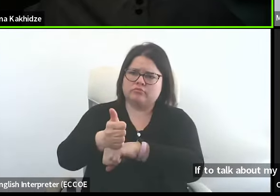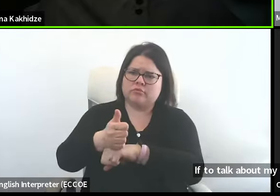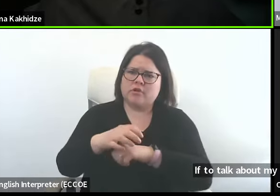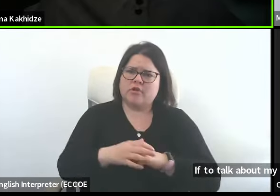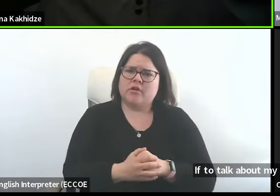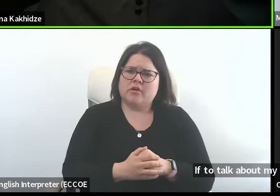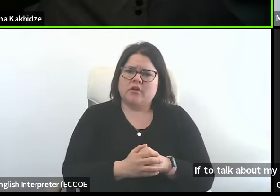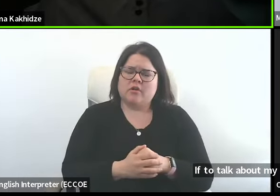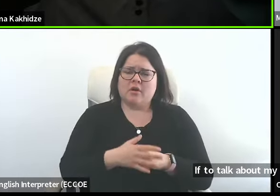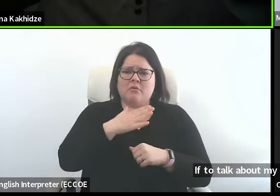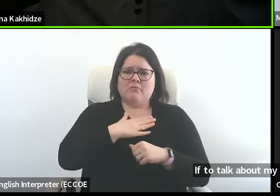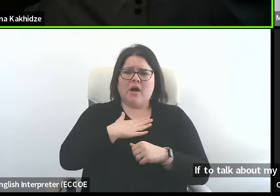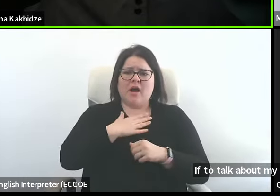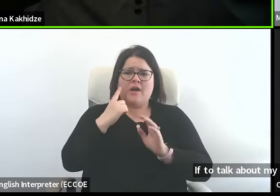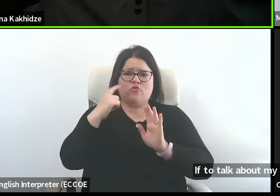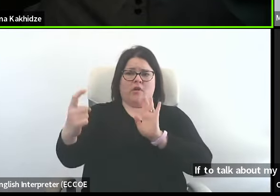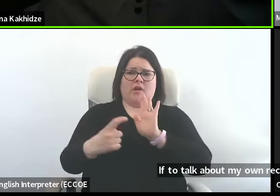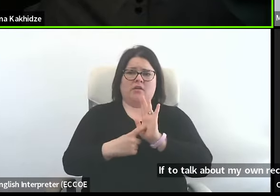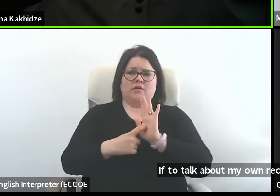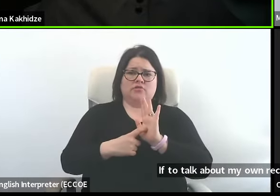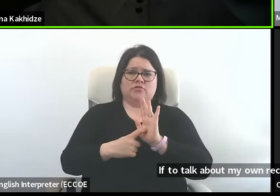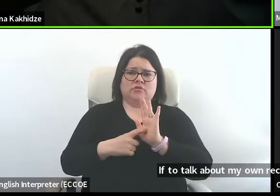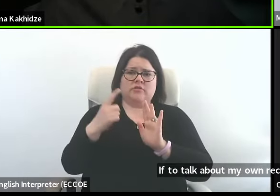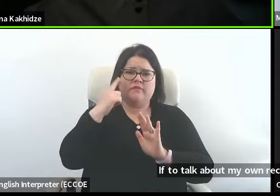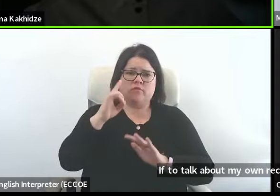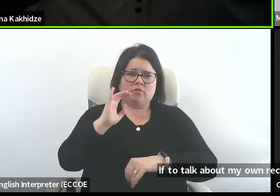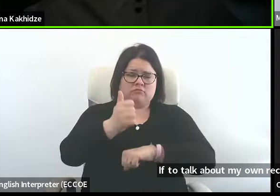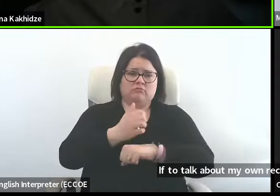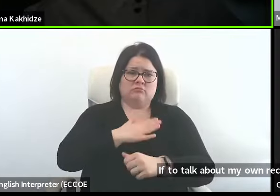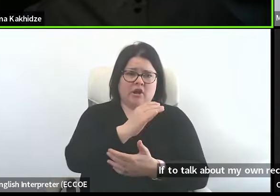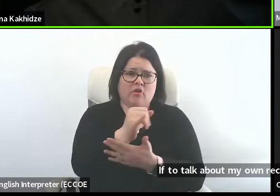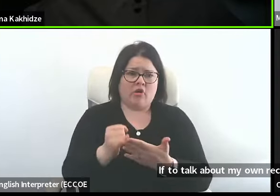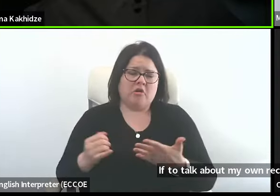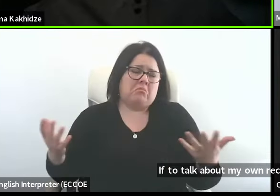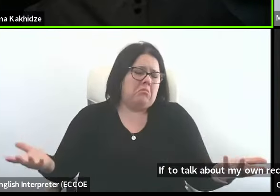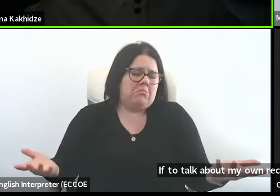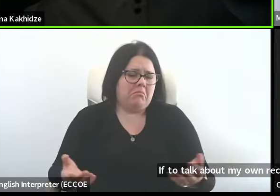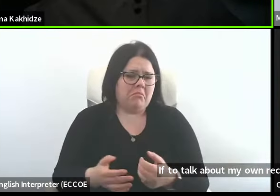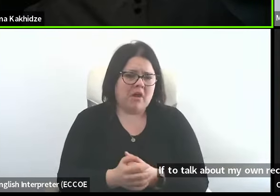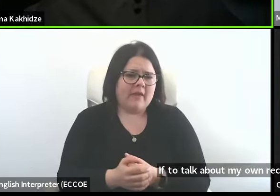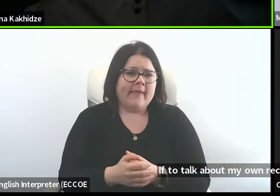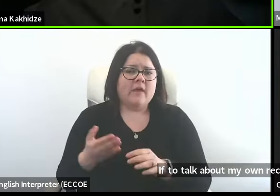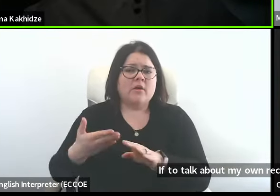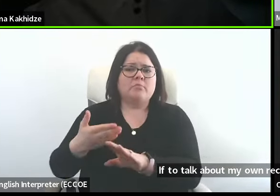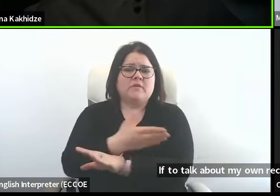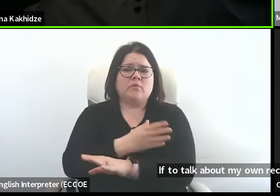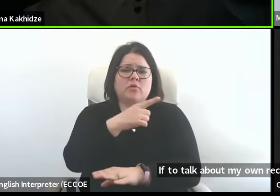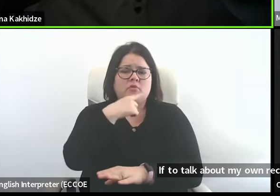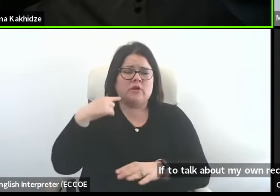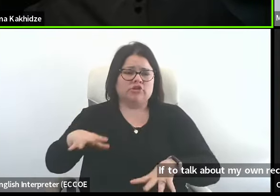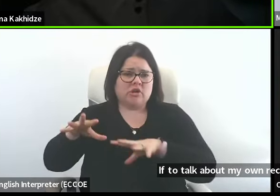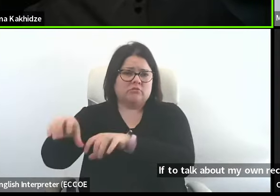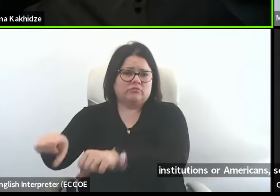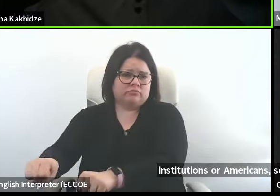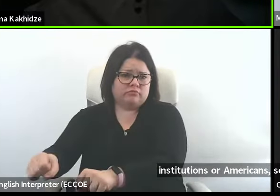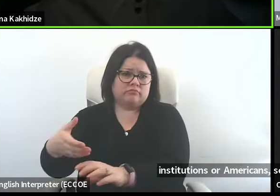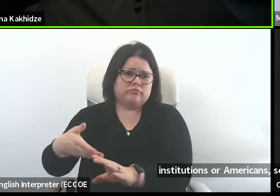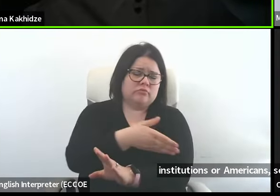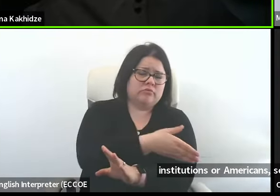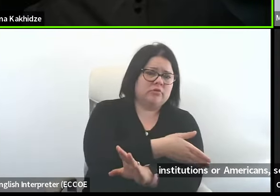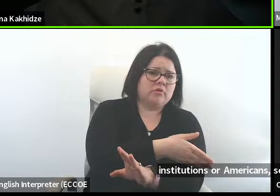Western institutions or Americans, so before the whole-scale invasion of Russia,